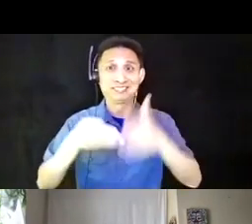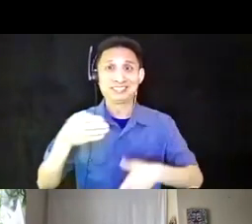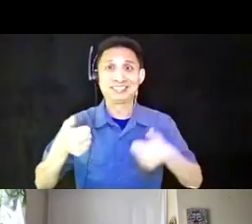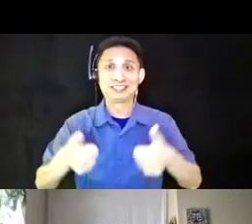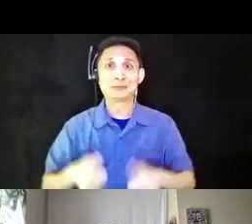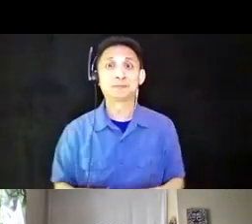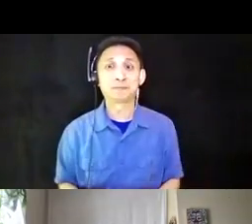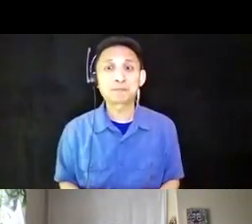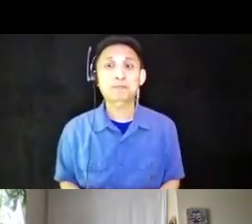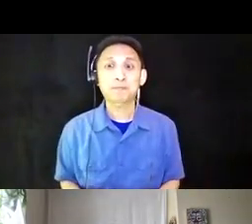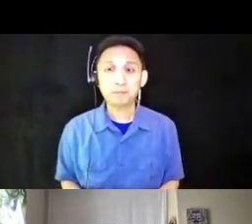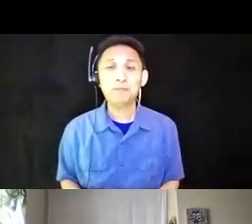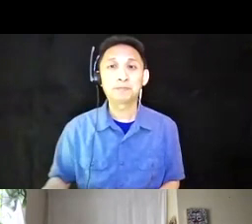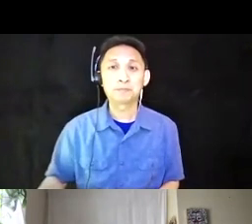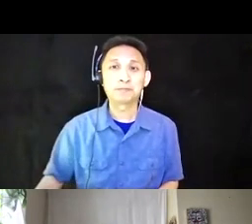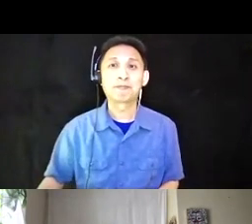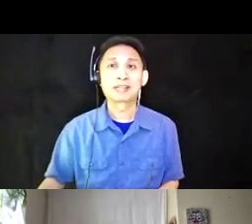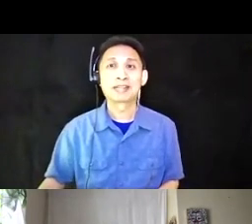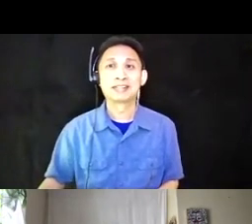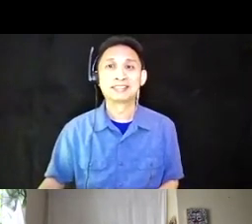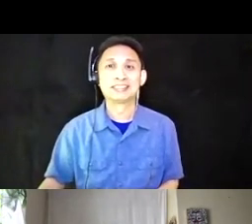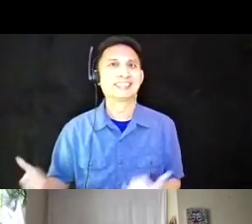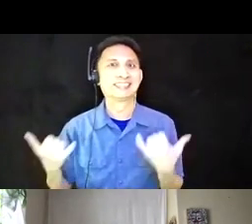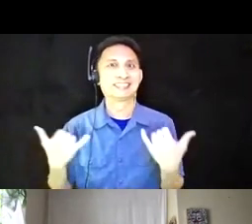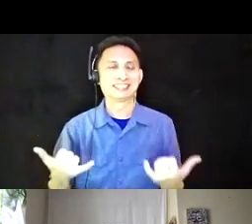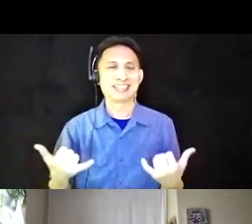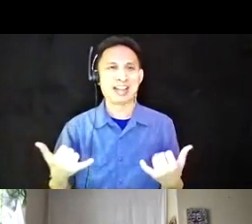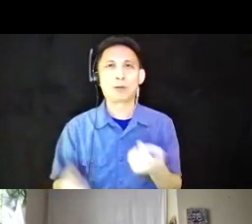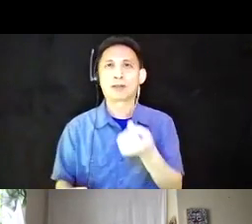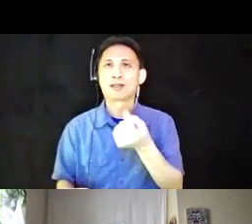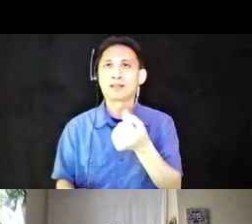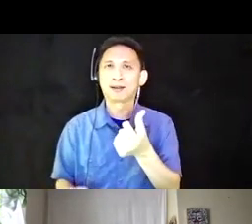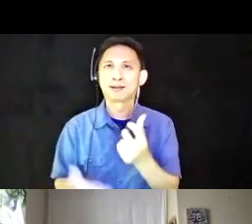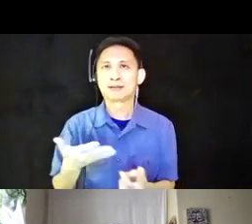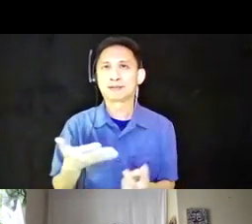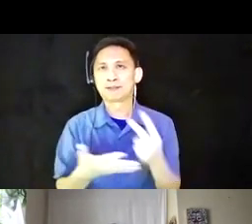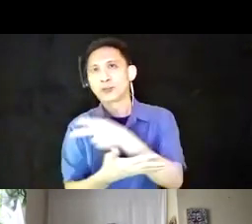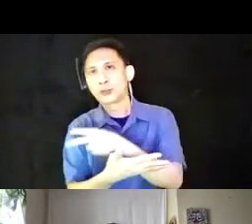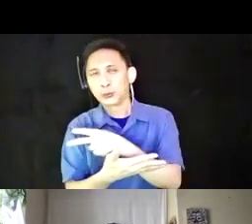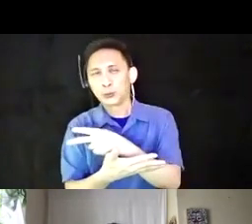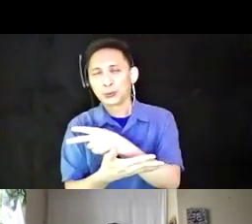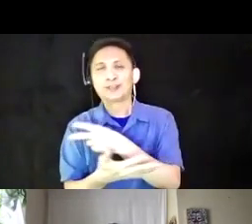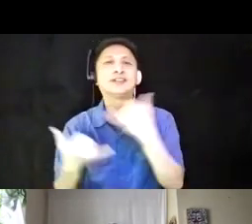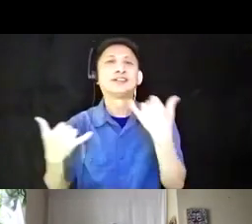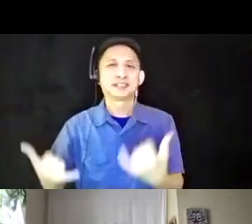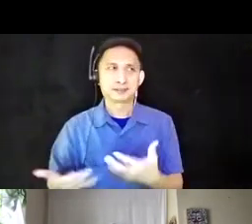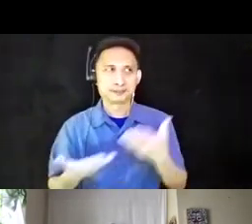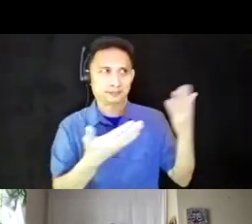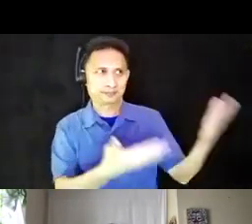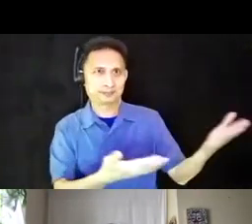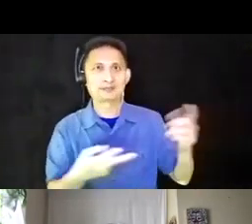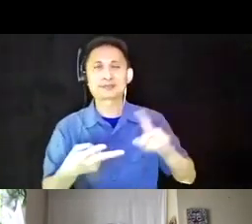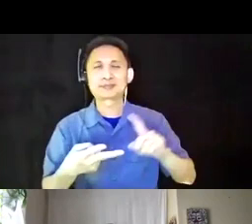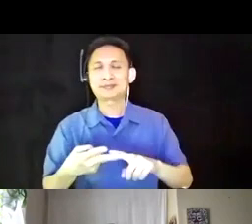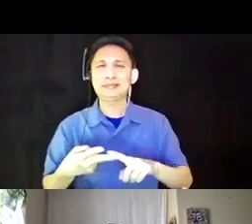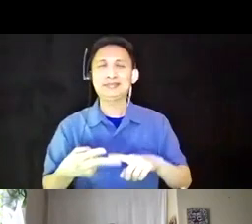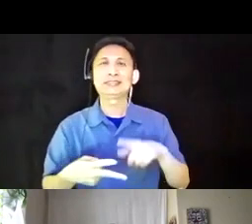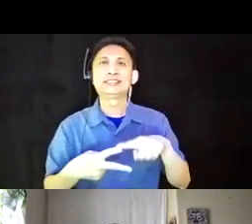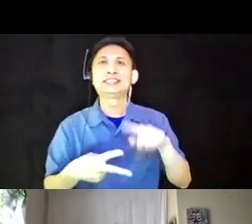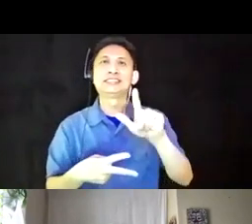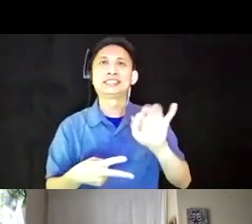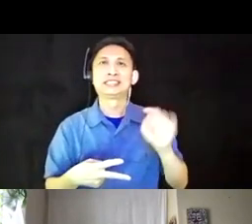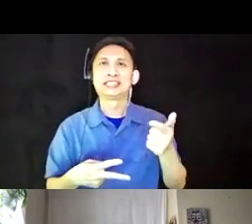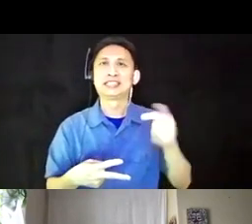Yeah, all right, so now that we've given a little overview, I'm actually going to turn it over to my sister Lingji to talk